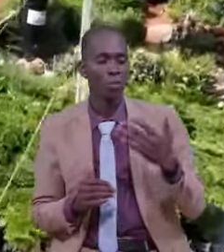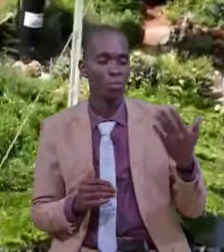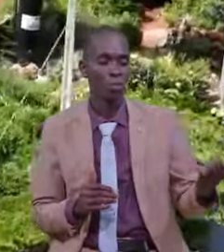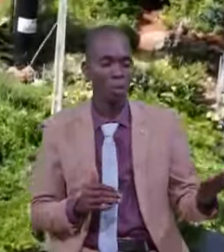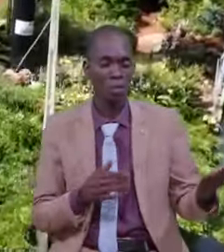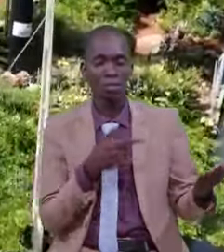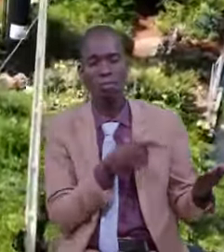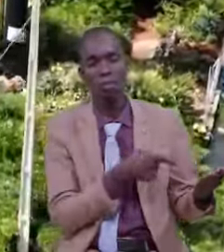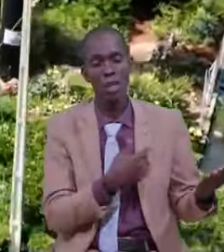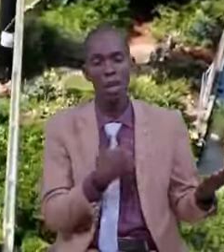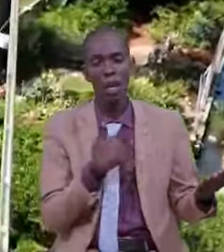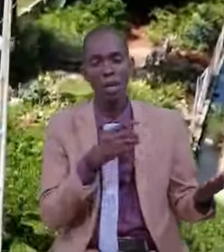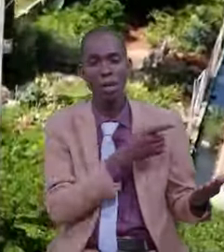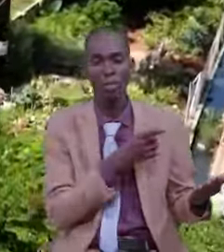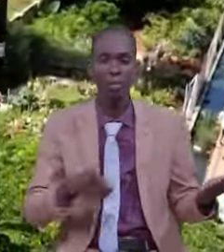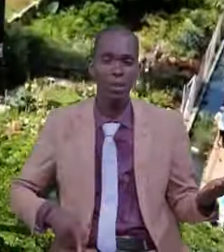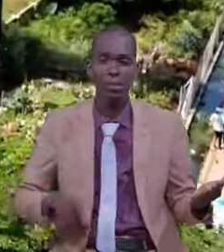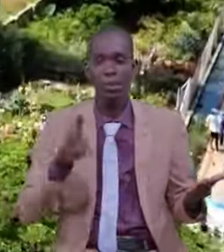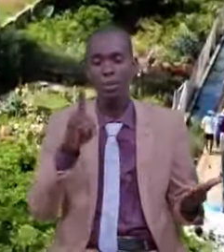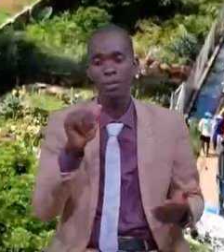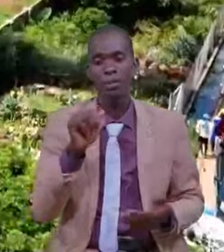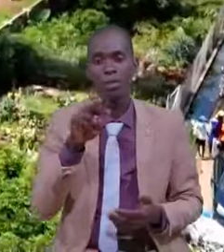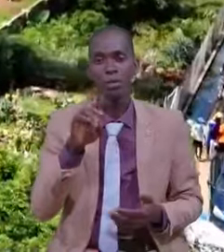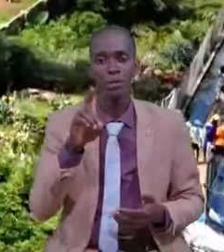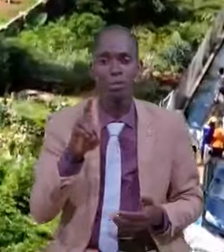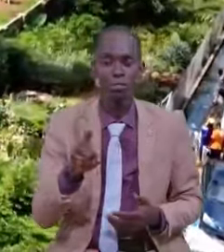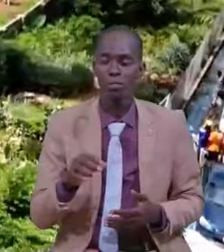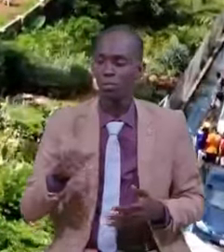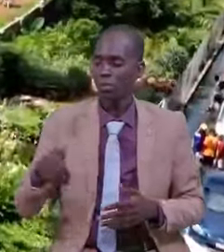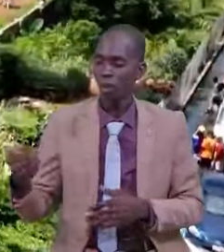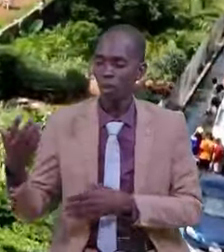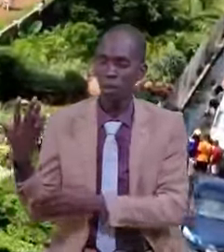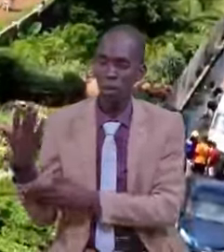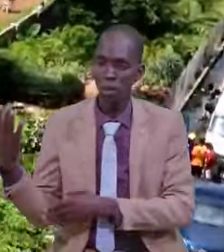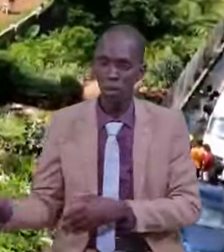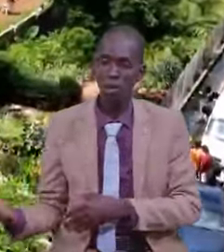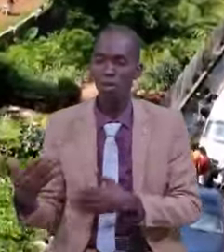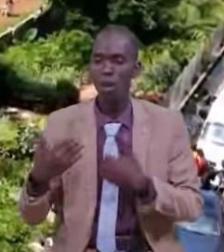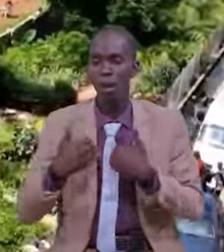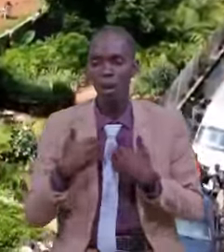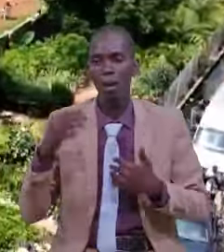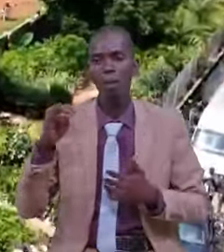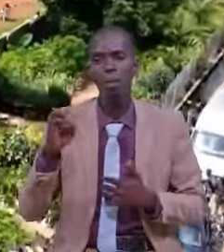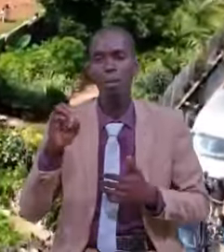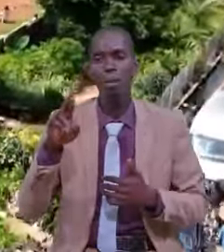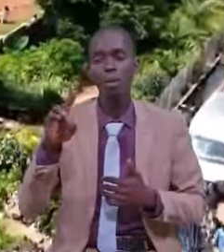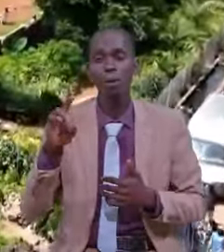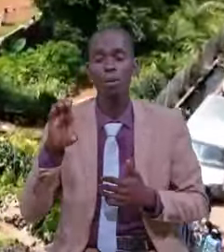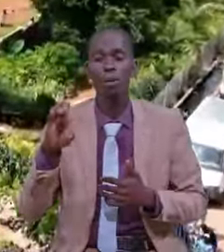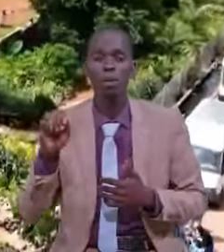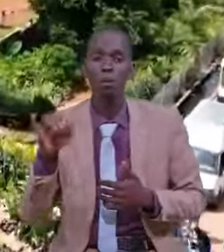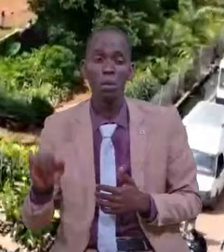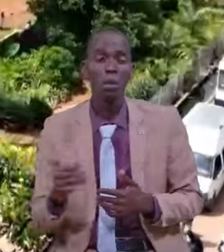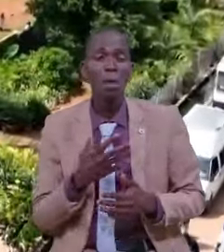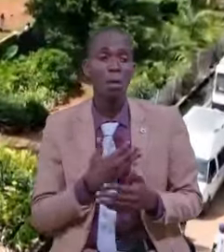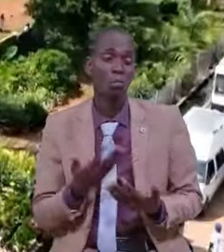David. On the other hand, we have Mordecai. And the story, even though they went through